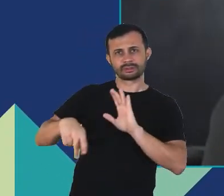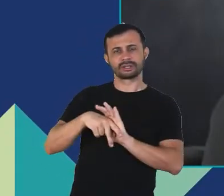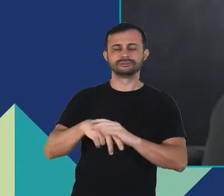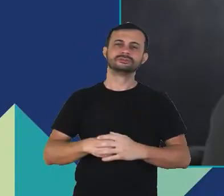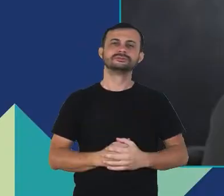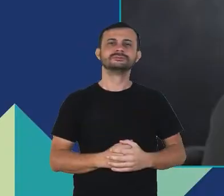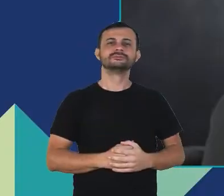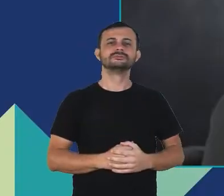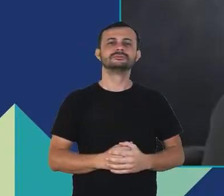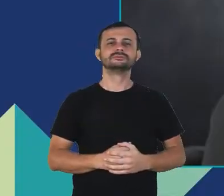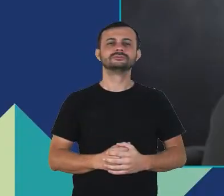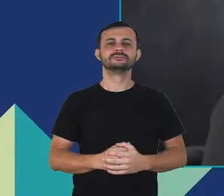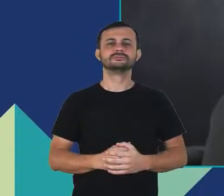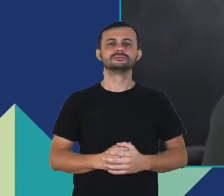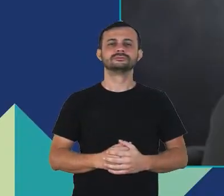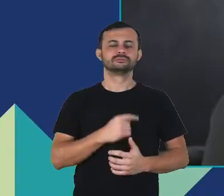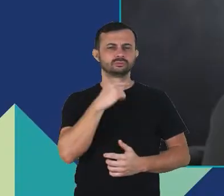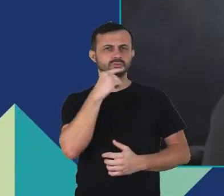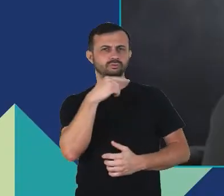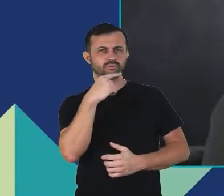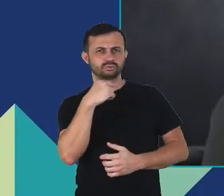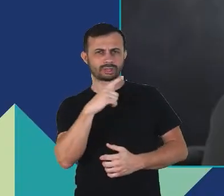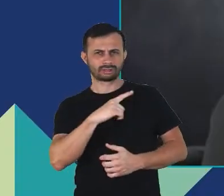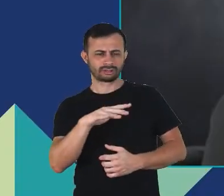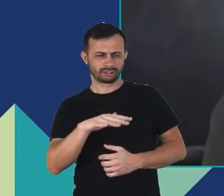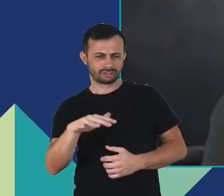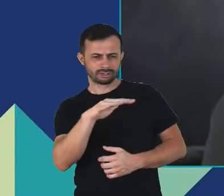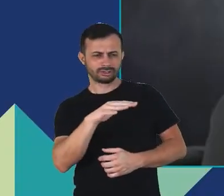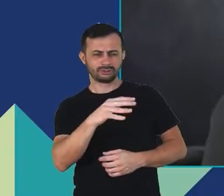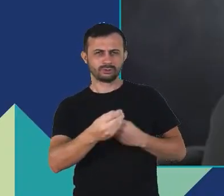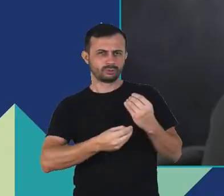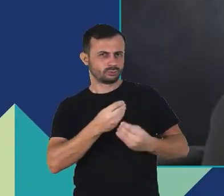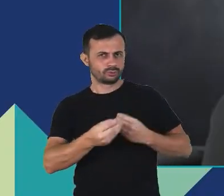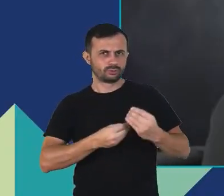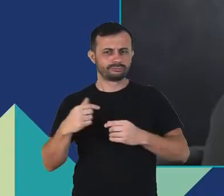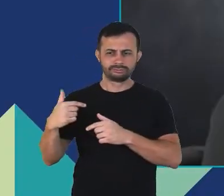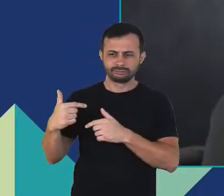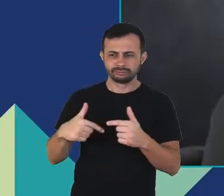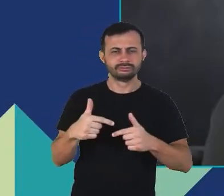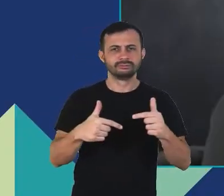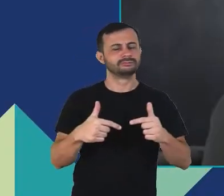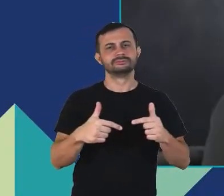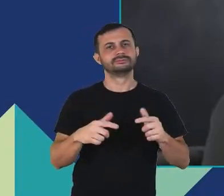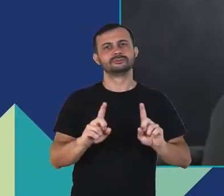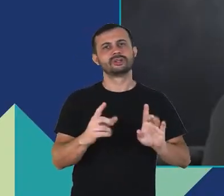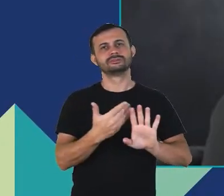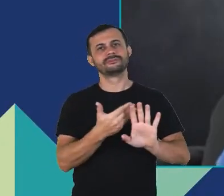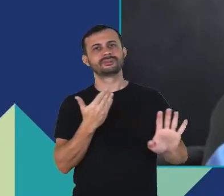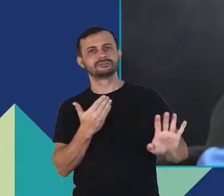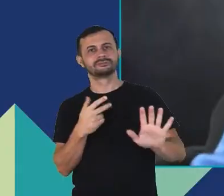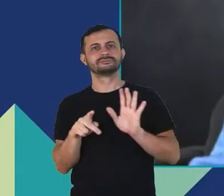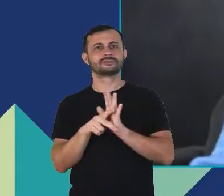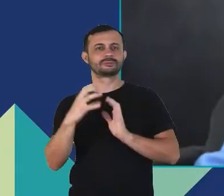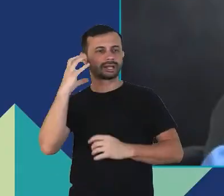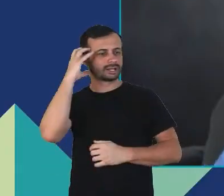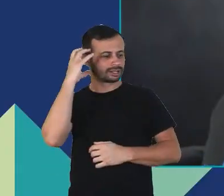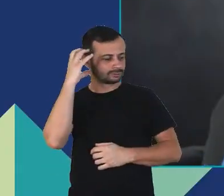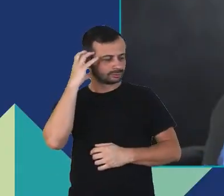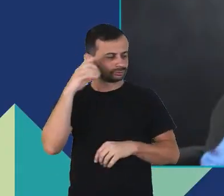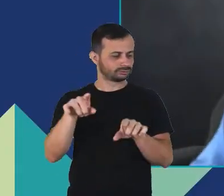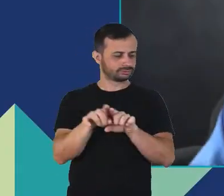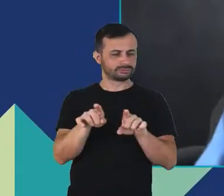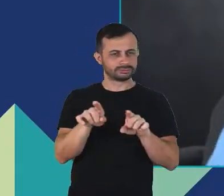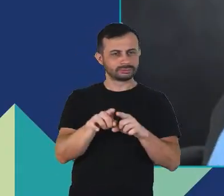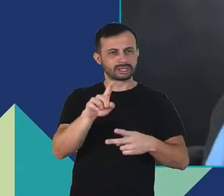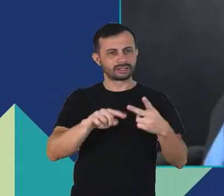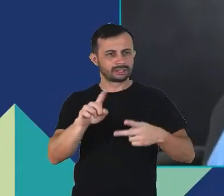moving maybe away from radio, or we keep radio for some of the instrumentation, and we